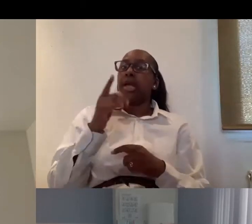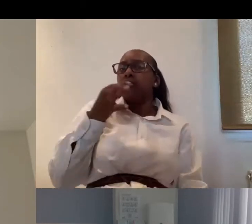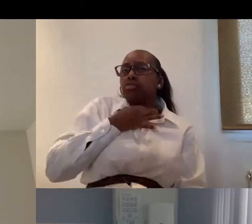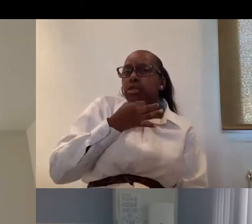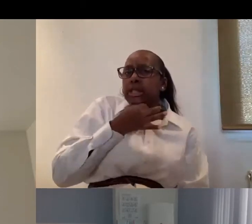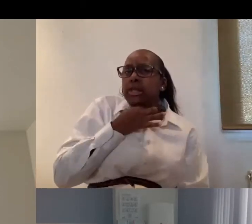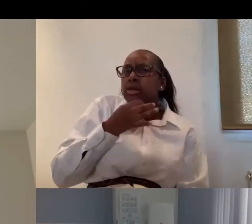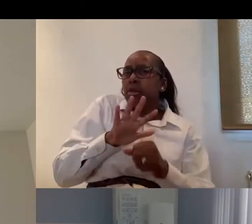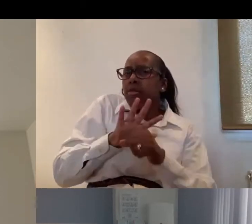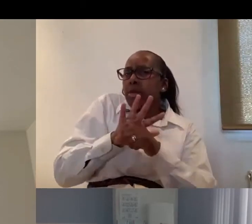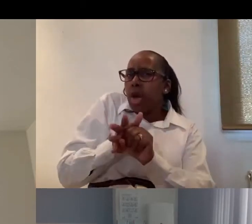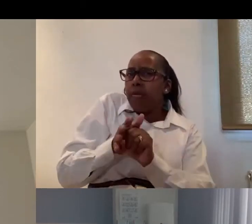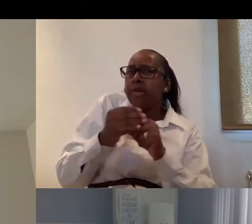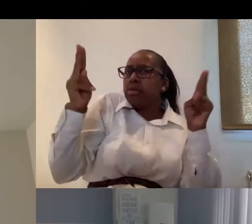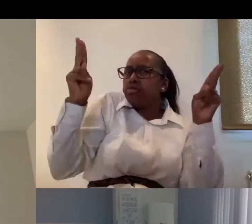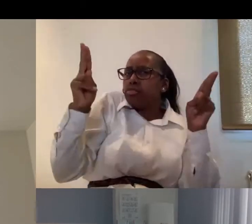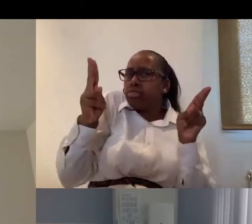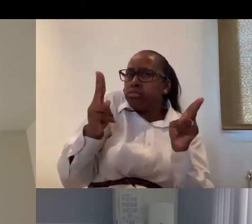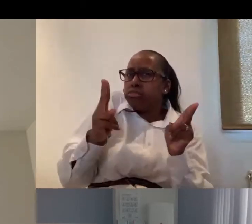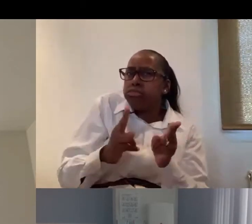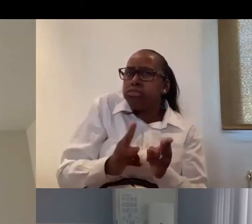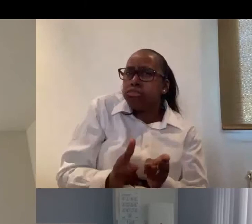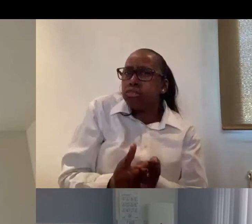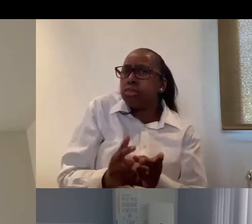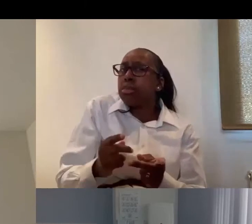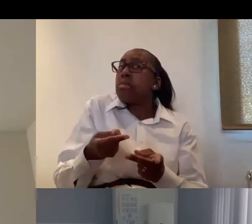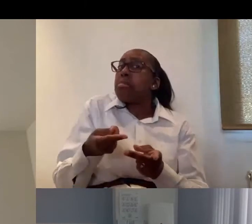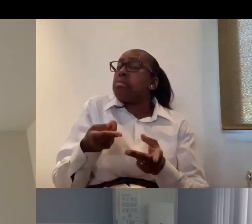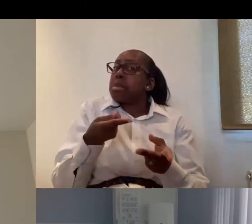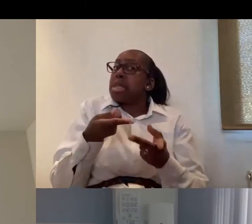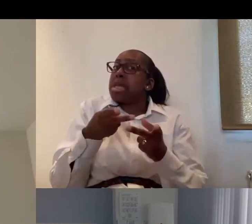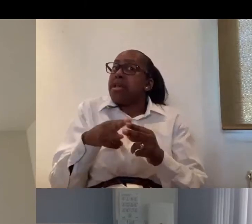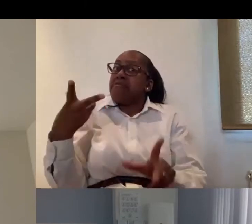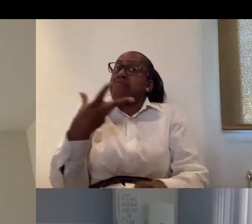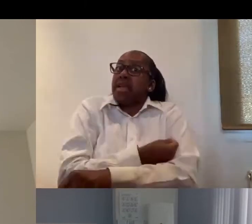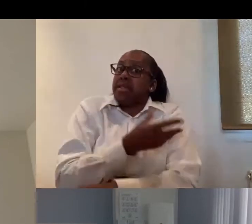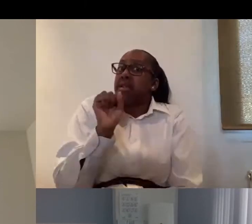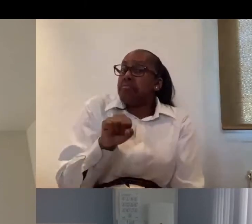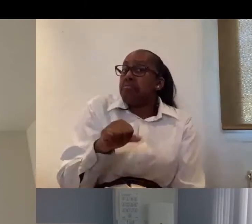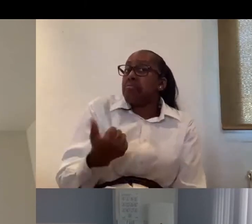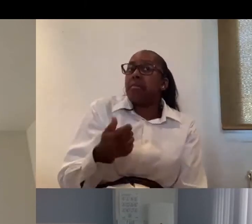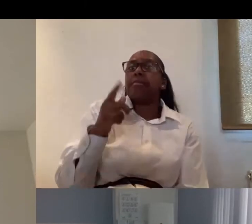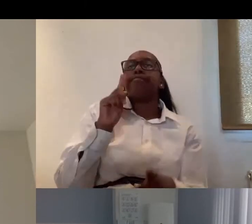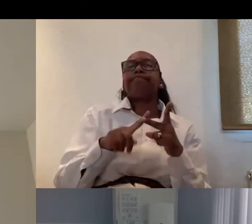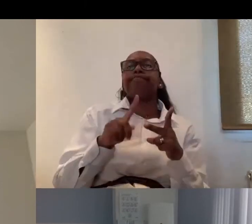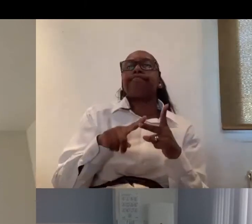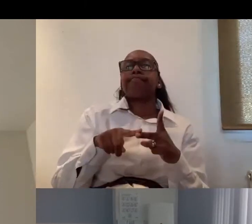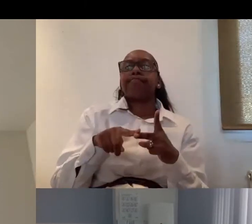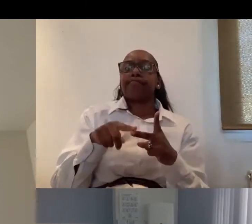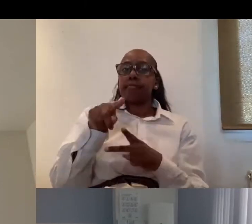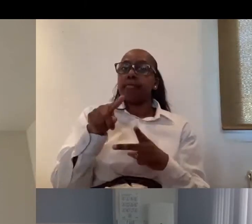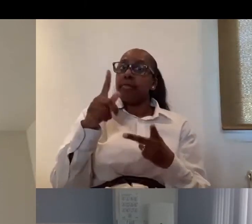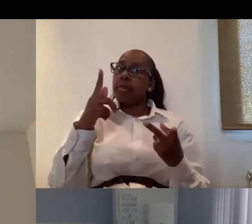of catching COVID-19 is reduced substantially if you've had the vaccine. The second thing is, if